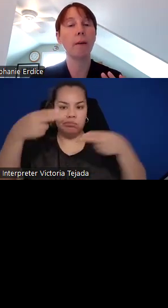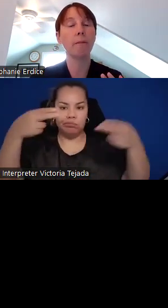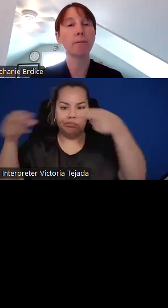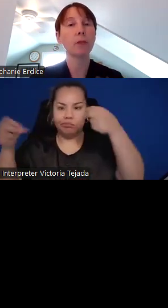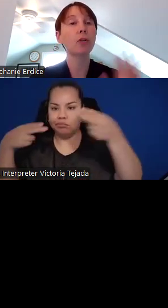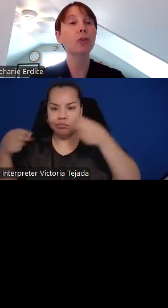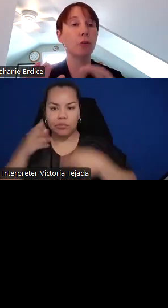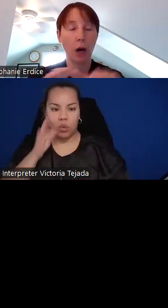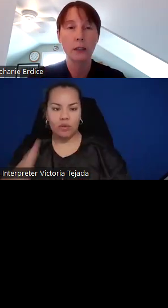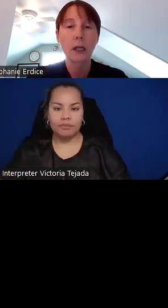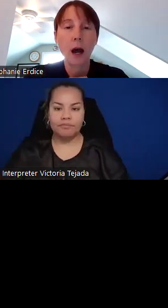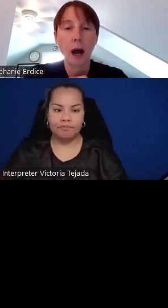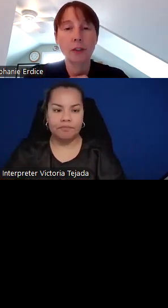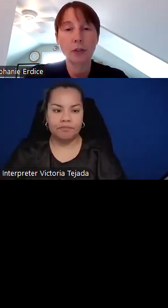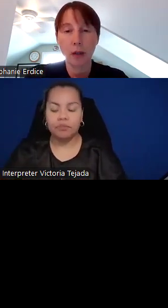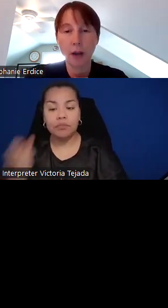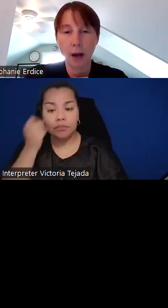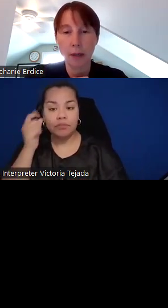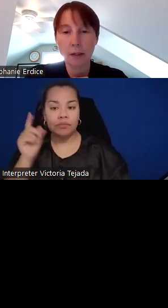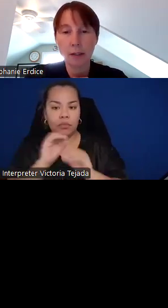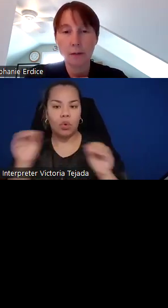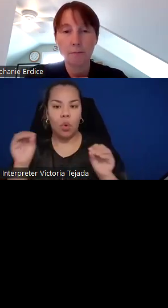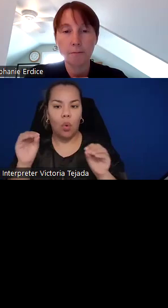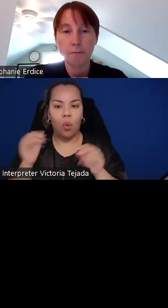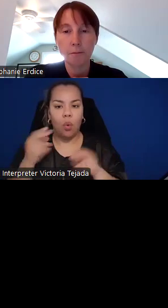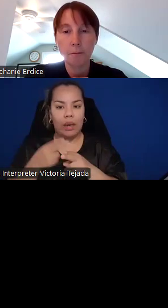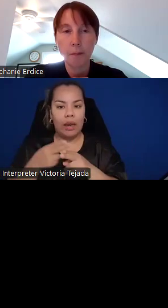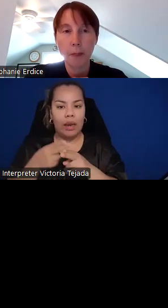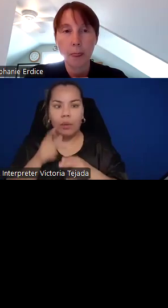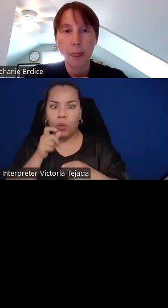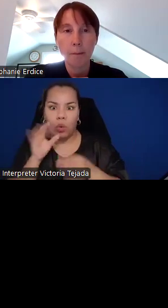who you are. So it's all anonymous.